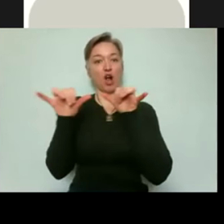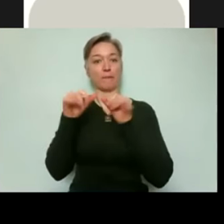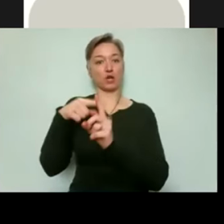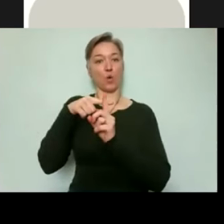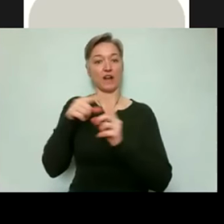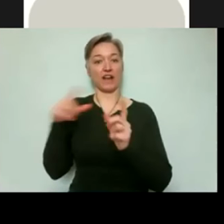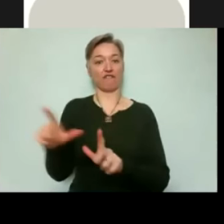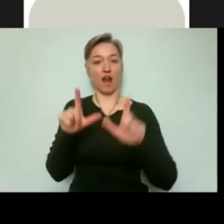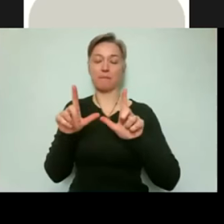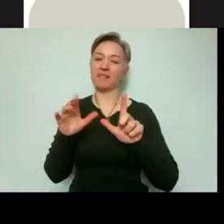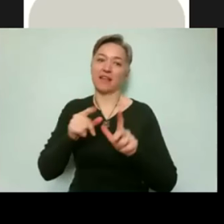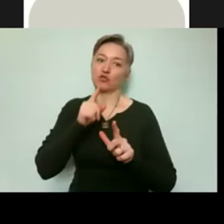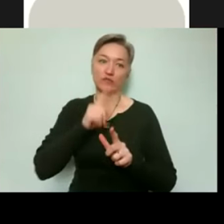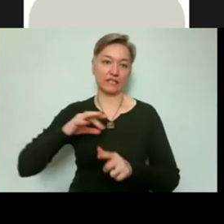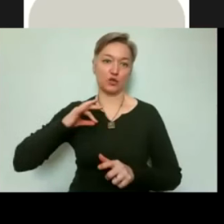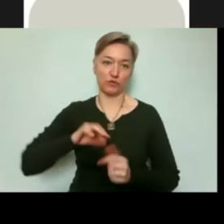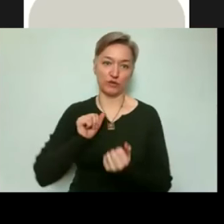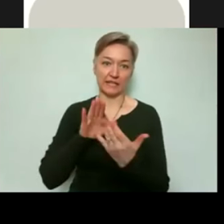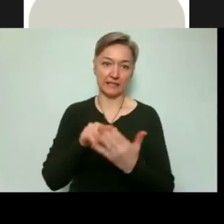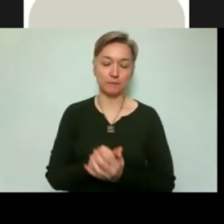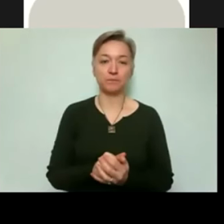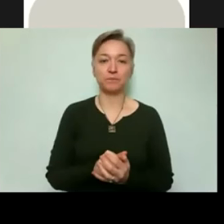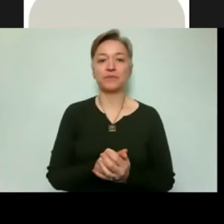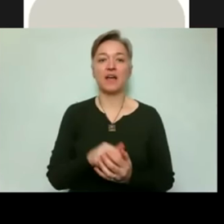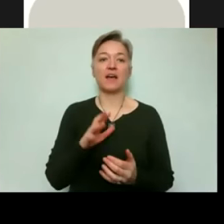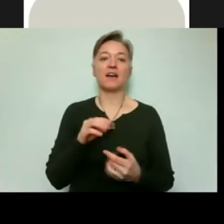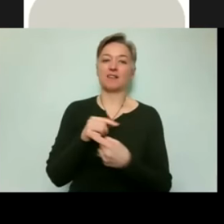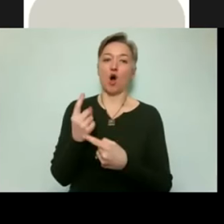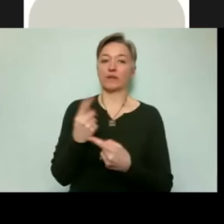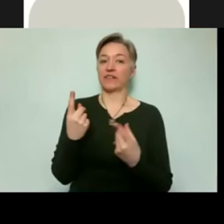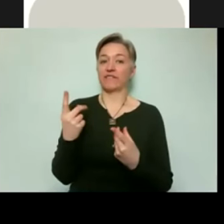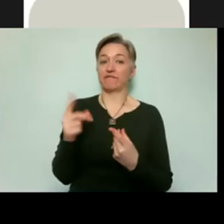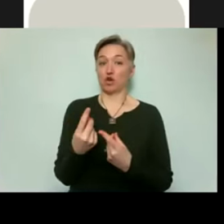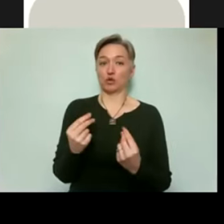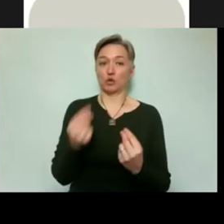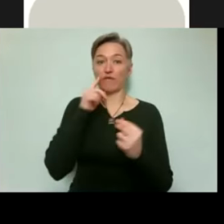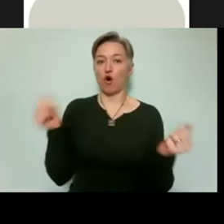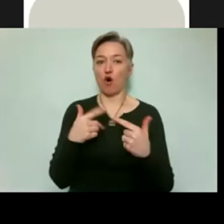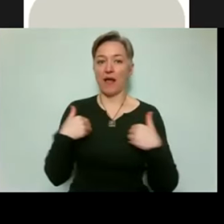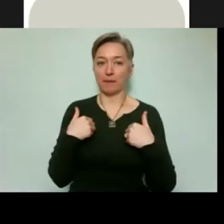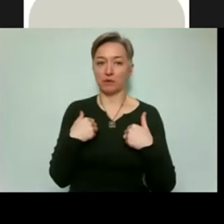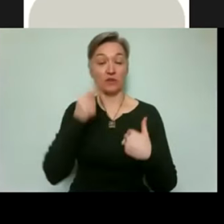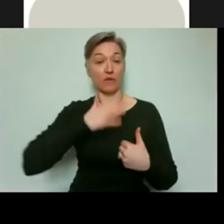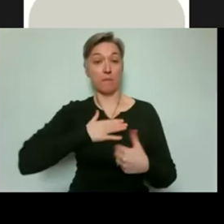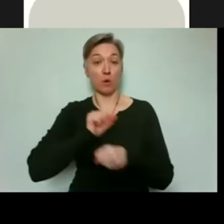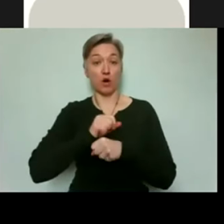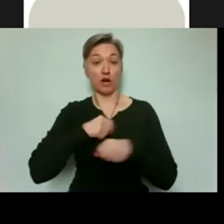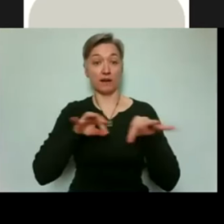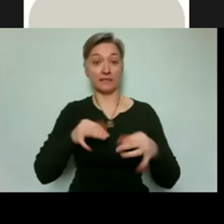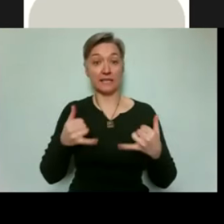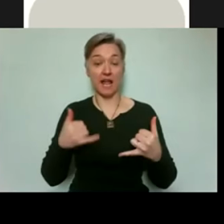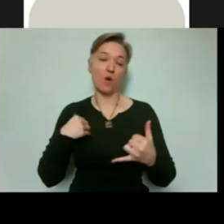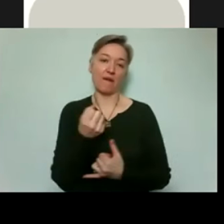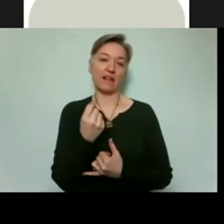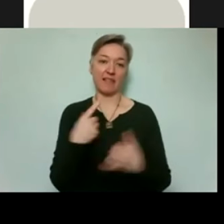useful technique. So this is always the first step that we do in all of the animals. In the work that I'm going to tell you about today, there are 11